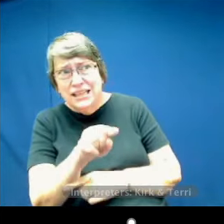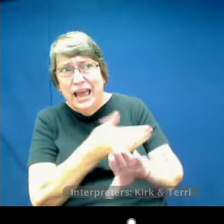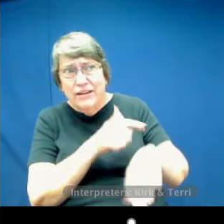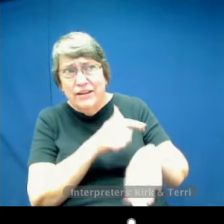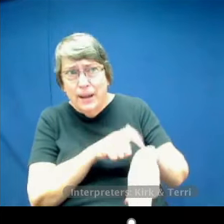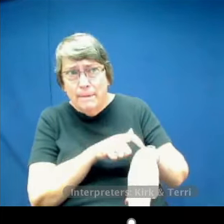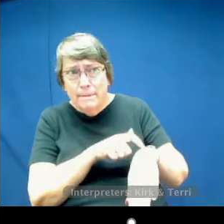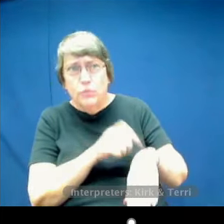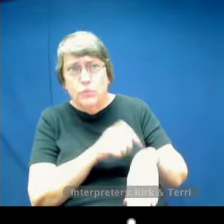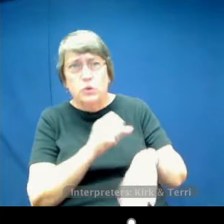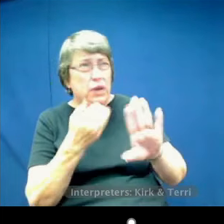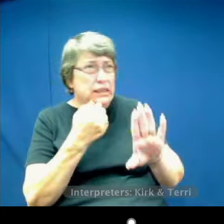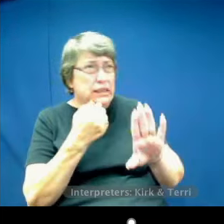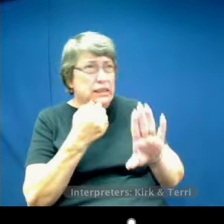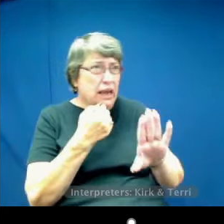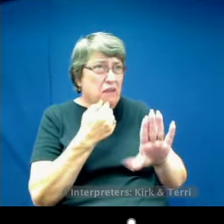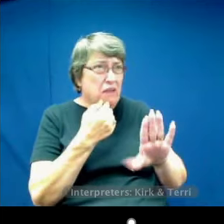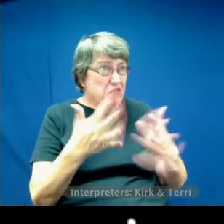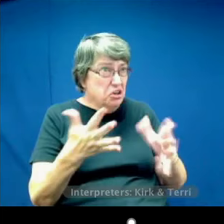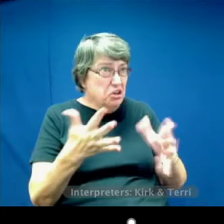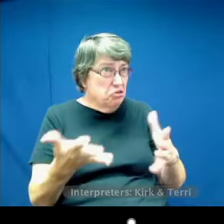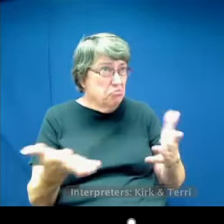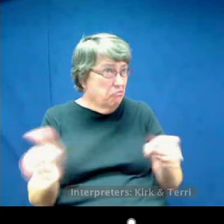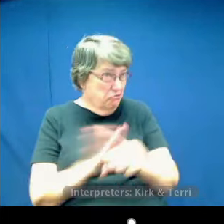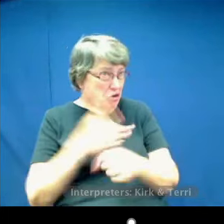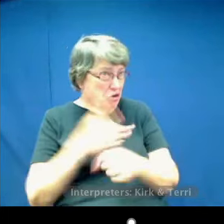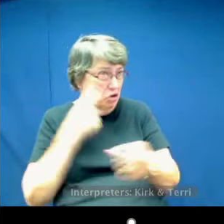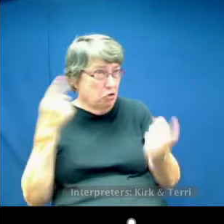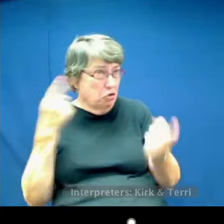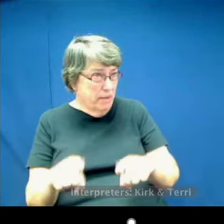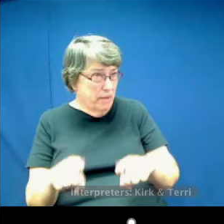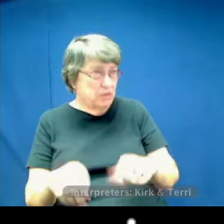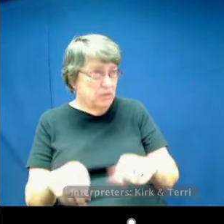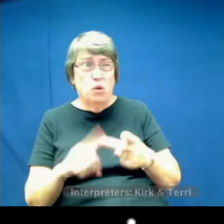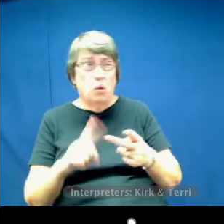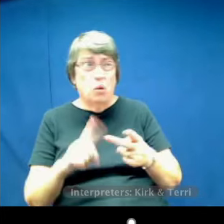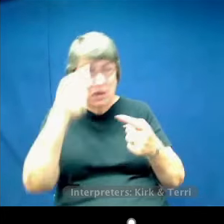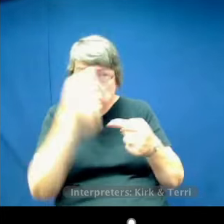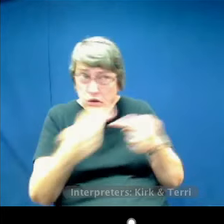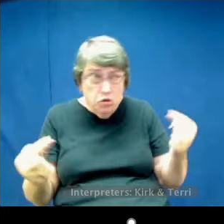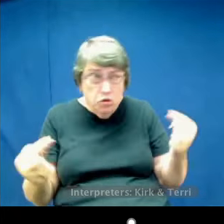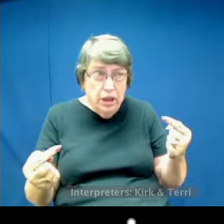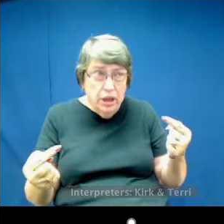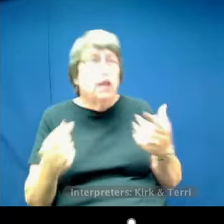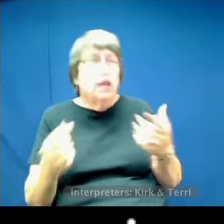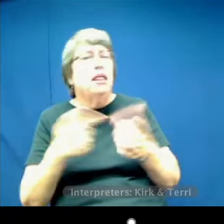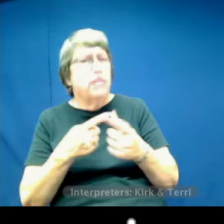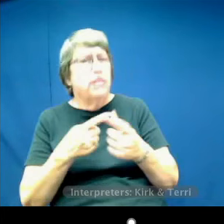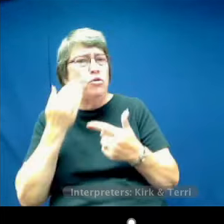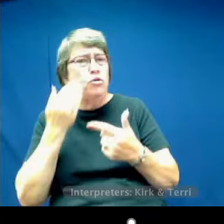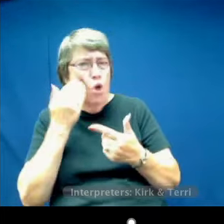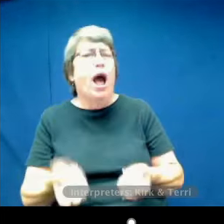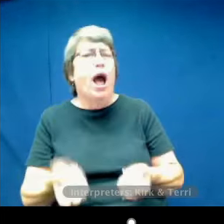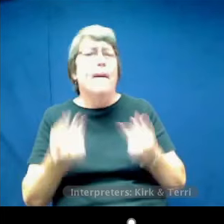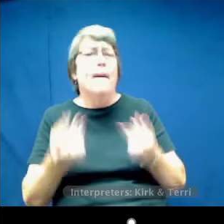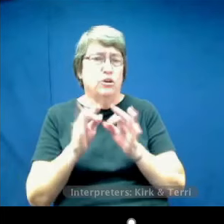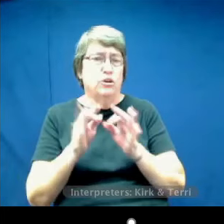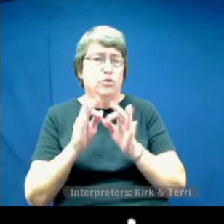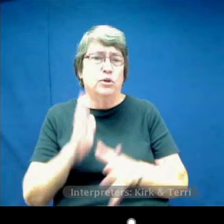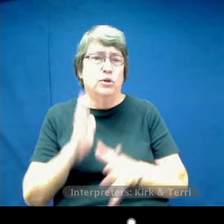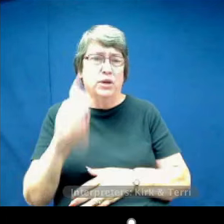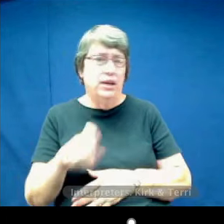court ensure that there's language access, but at the same time not overstaff the case. And along